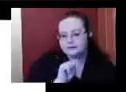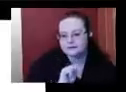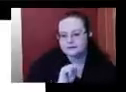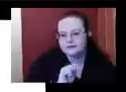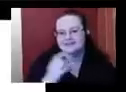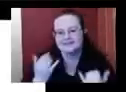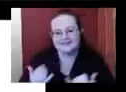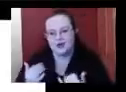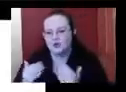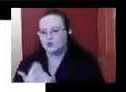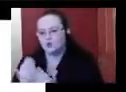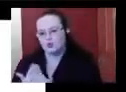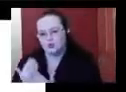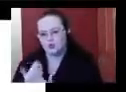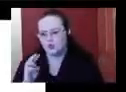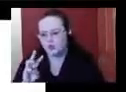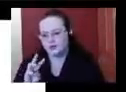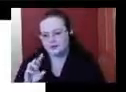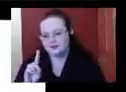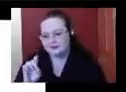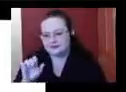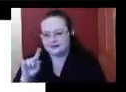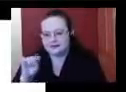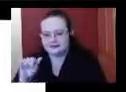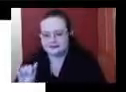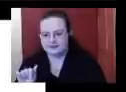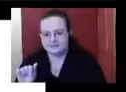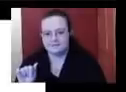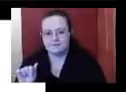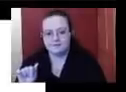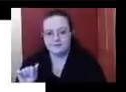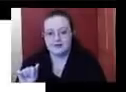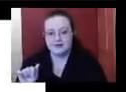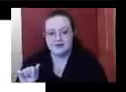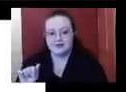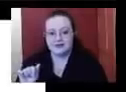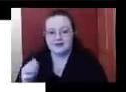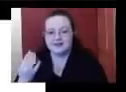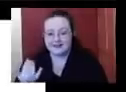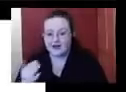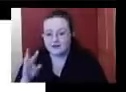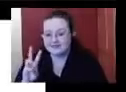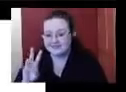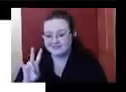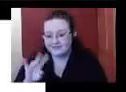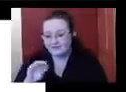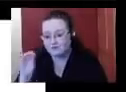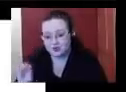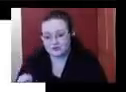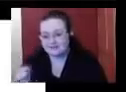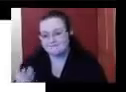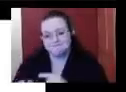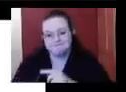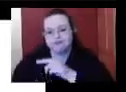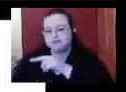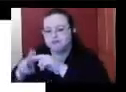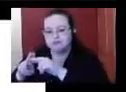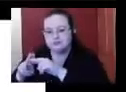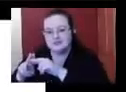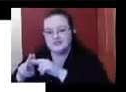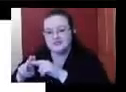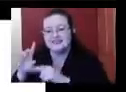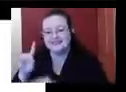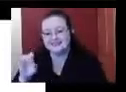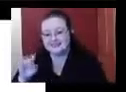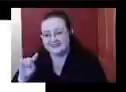of 2021 to 67% of cases in July. And the proportion of Delta cases has likely